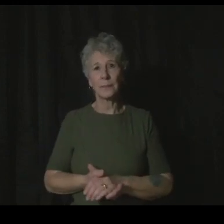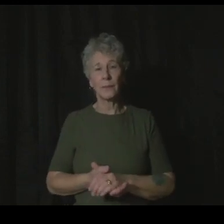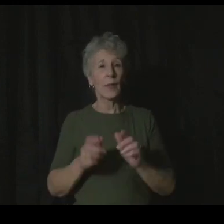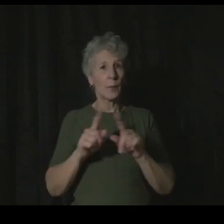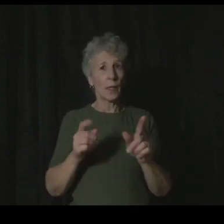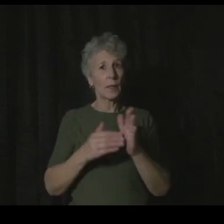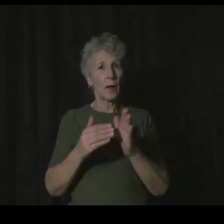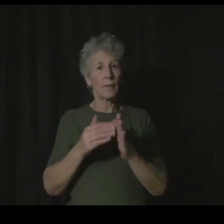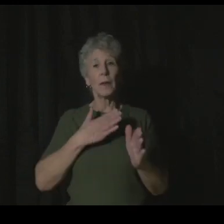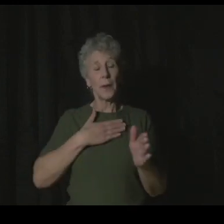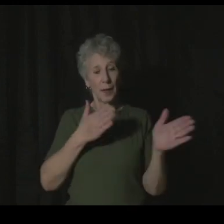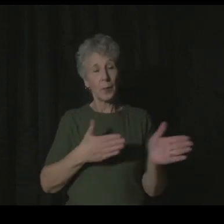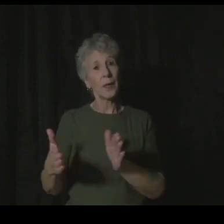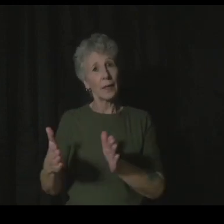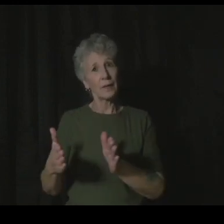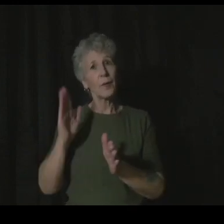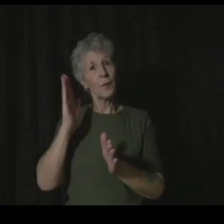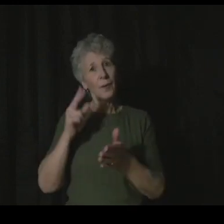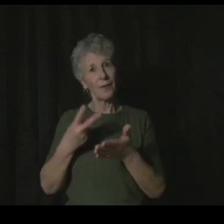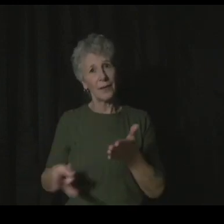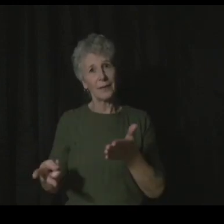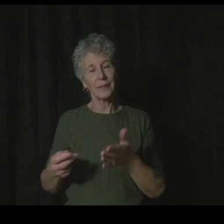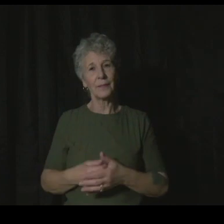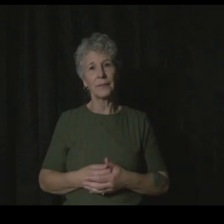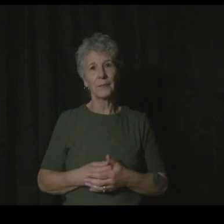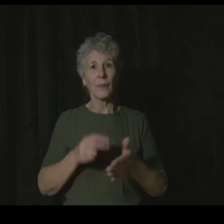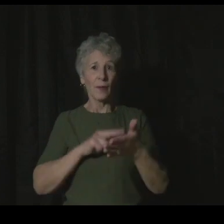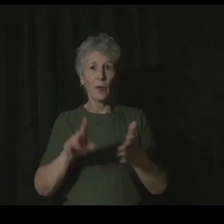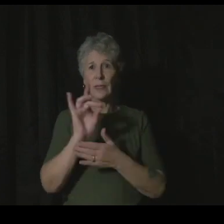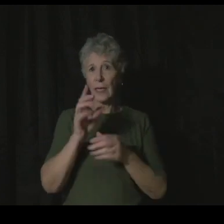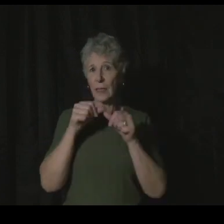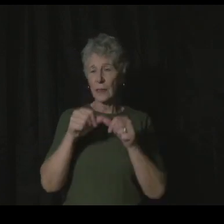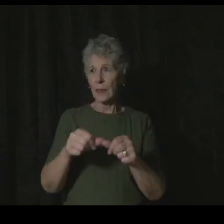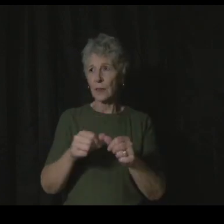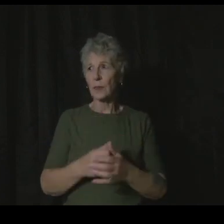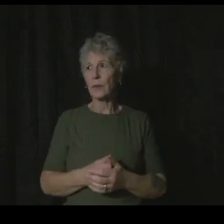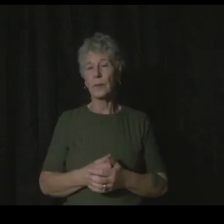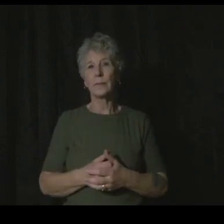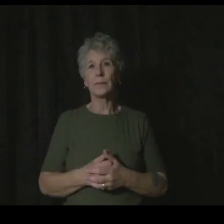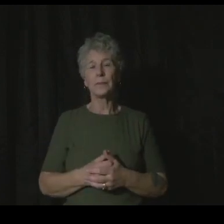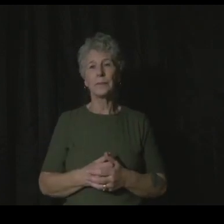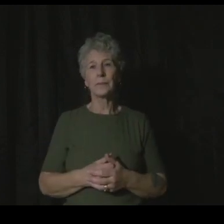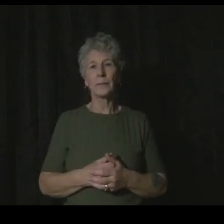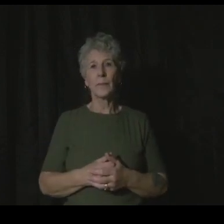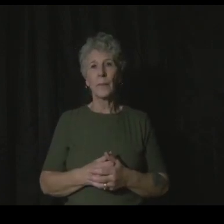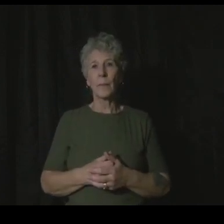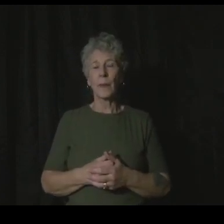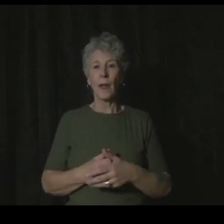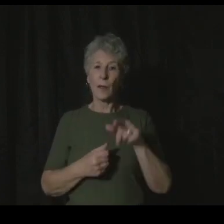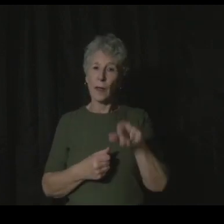but often my plans do. And so verse 8 continues, and it underscores the issue of the text. It reads,